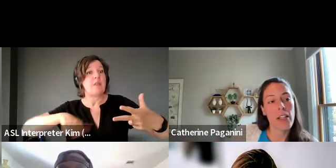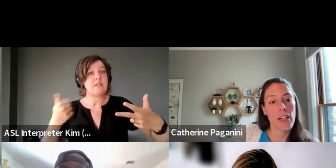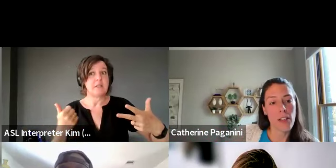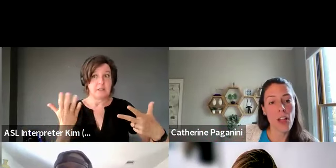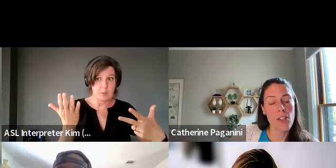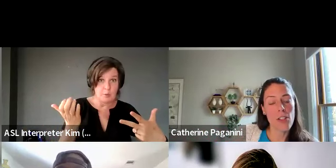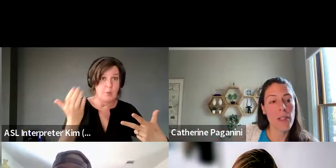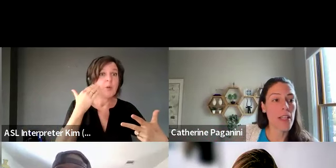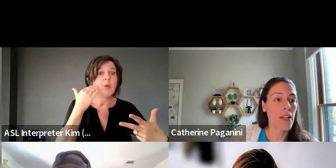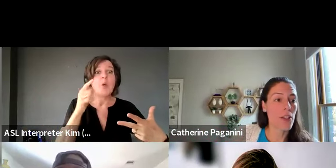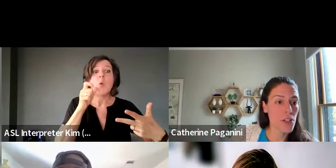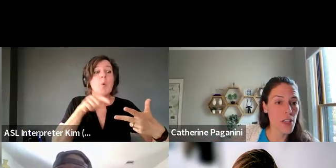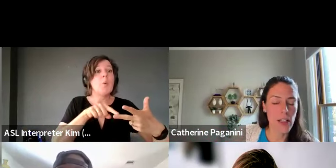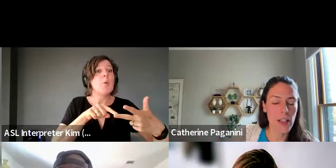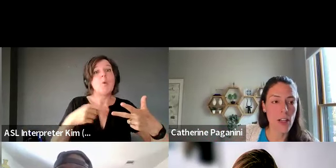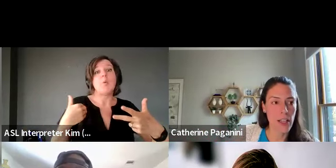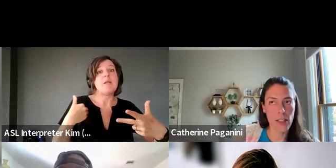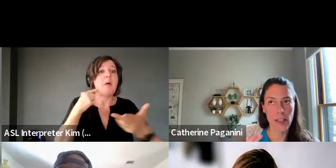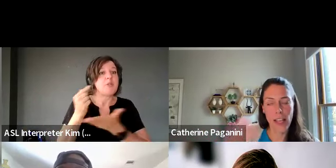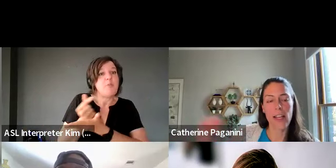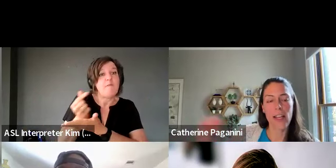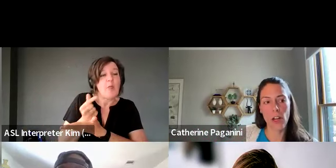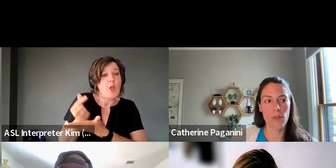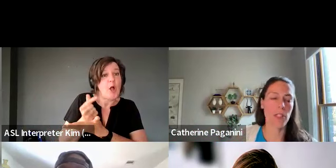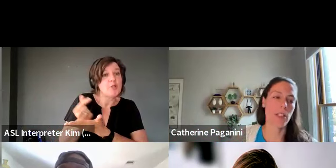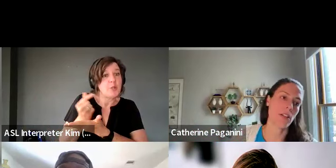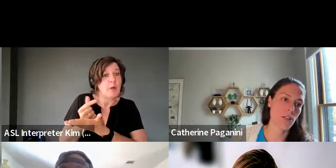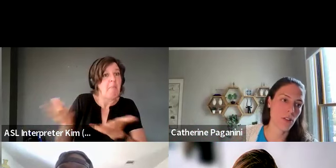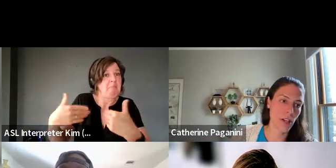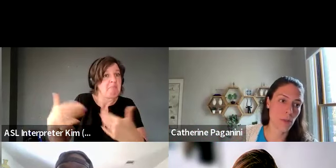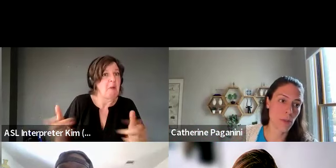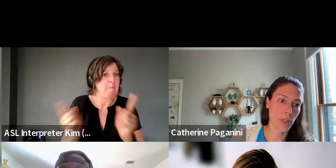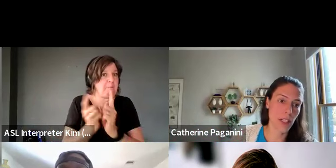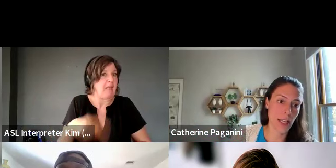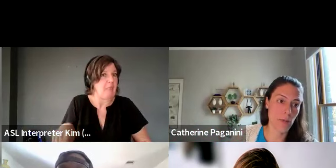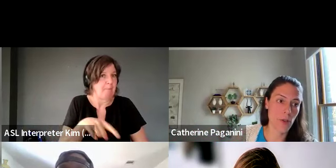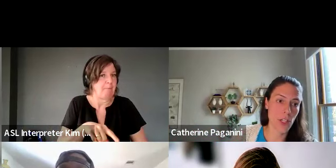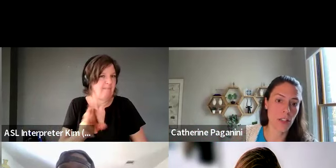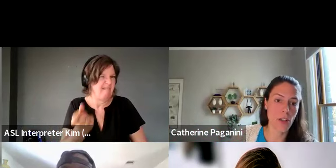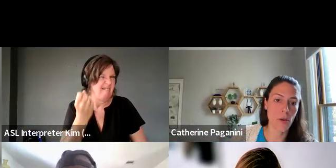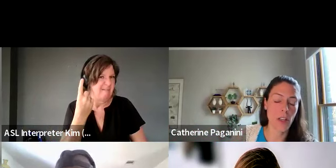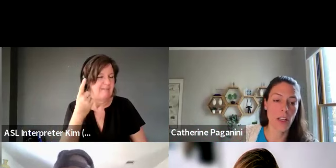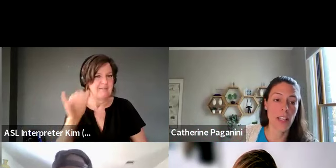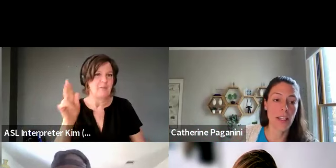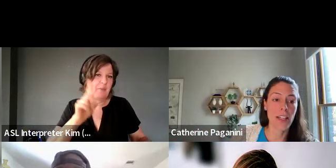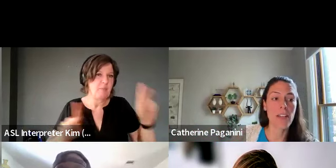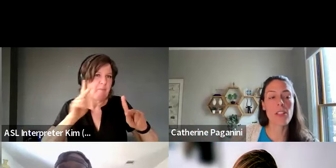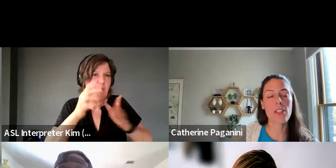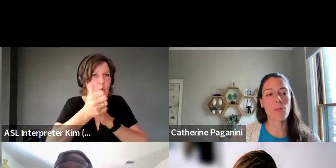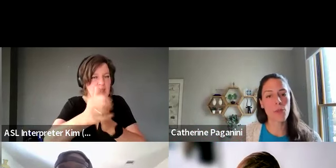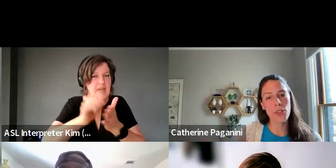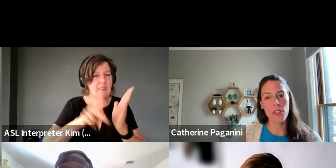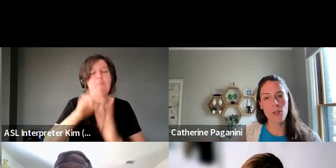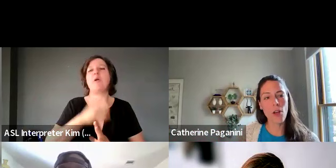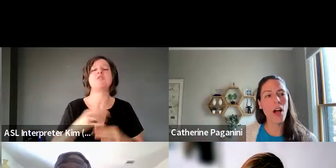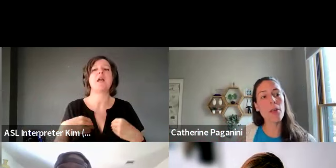are the glossary maintainers, like the sign language glossary maintainers, you know, like the people leading that project. So it gives us